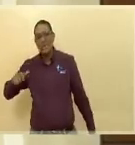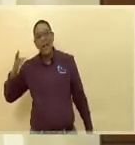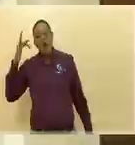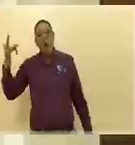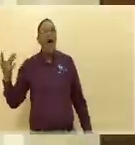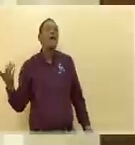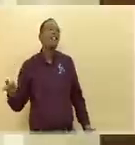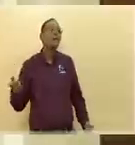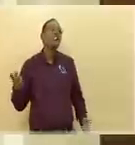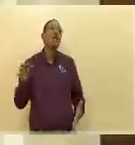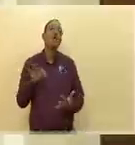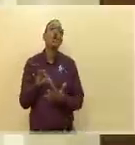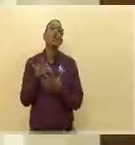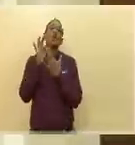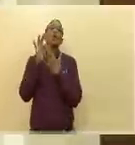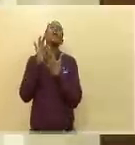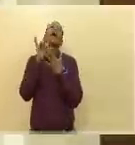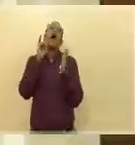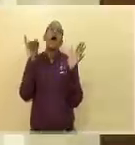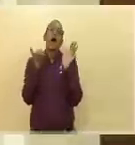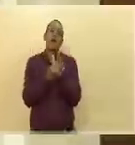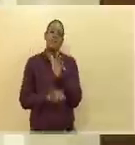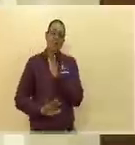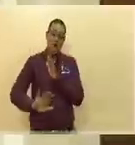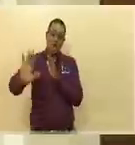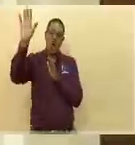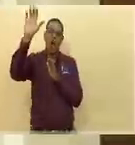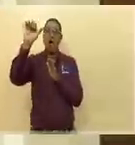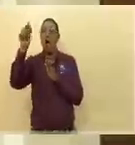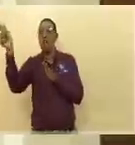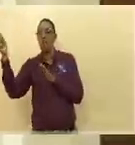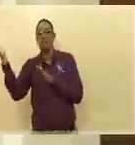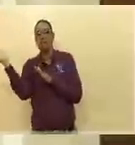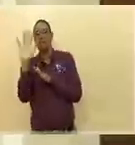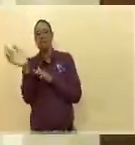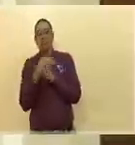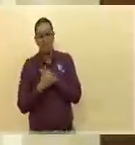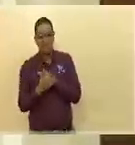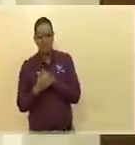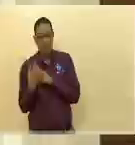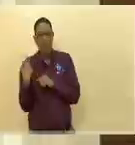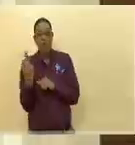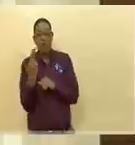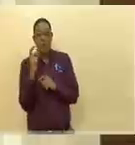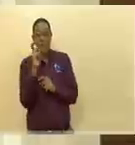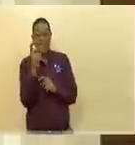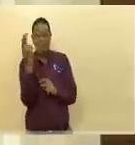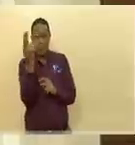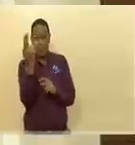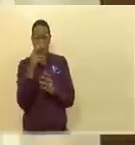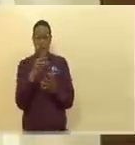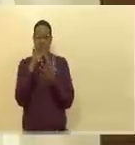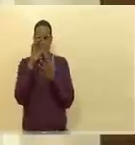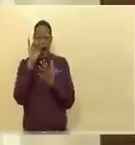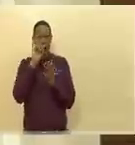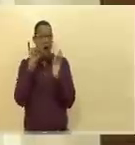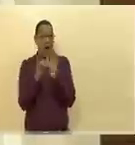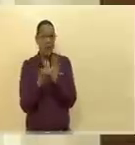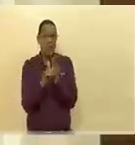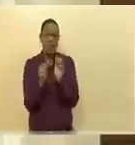event is uniquely identified. And we're doing that unique identity now with the